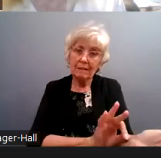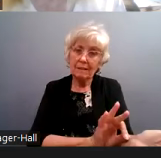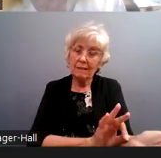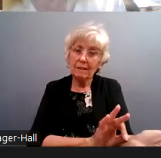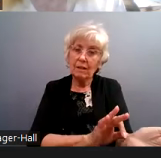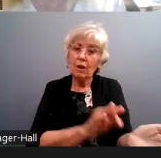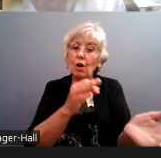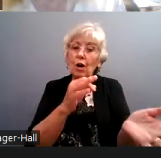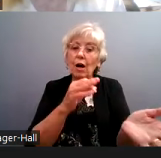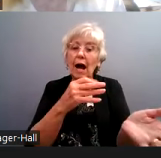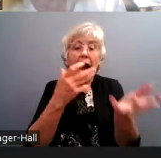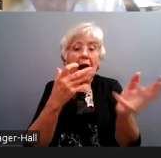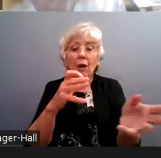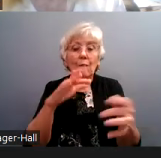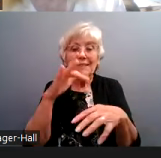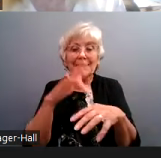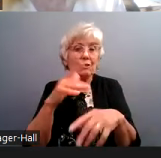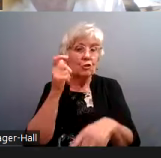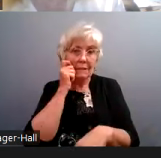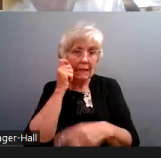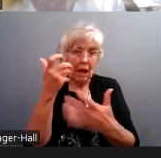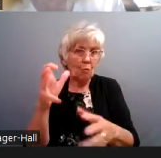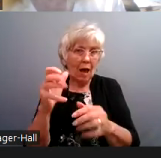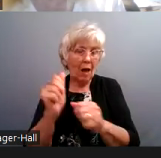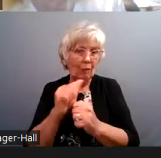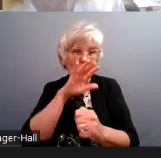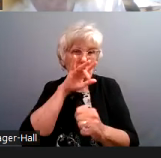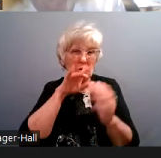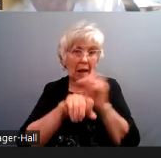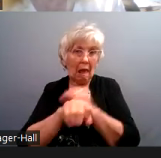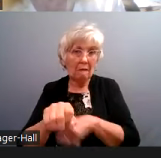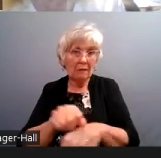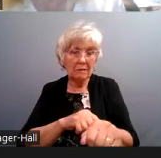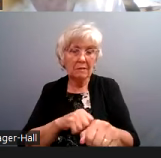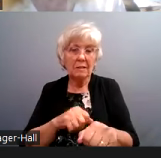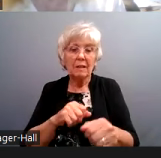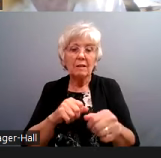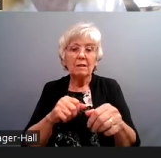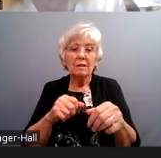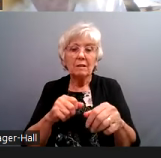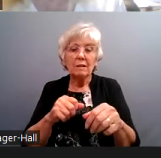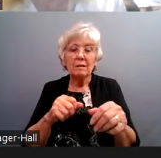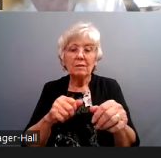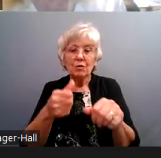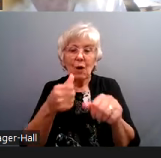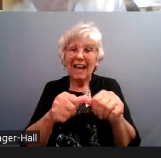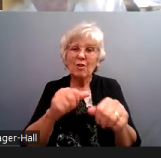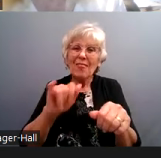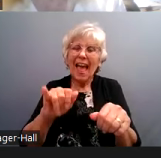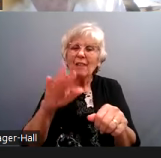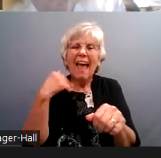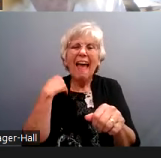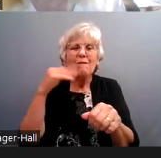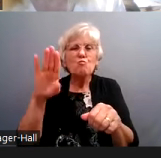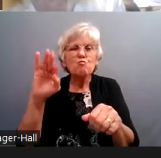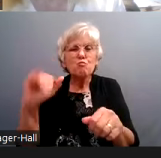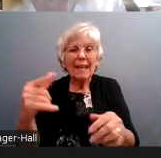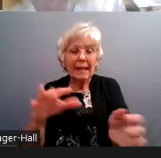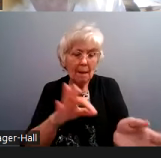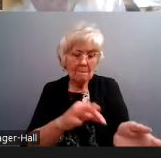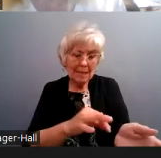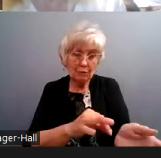touch, I don't want to try to touch my skin. So I Right. take, right under the rim or that ring that's there, and then so I pinch